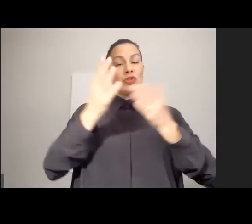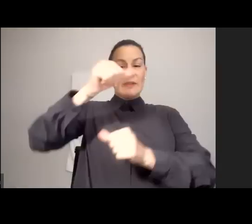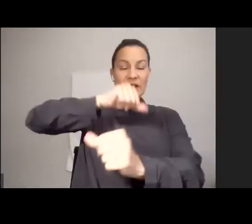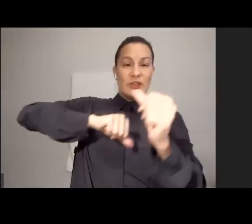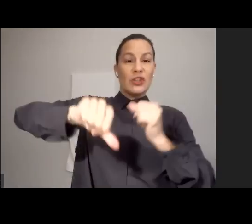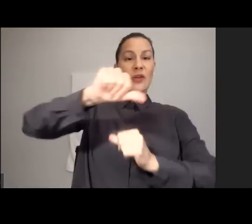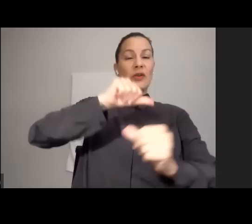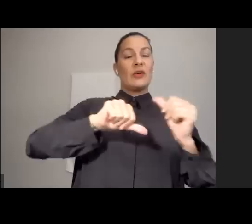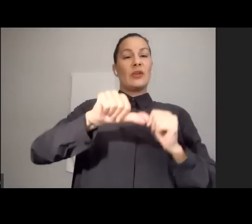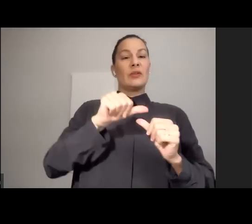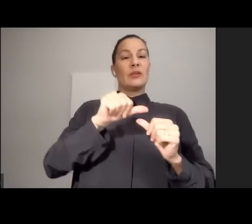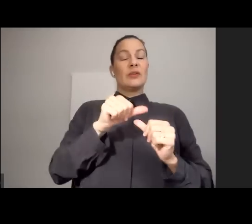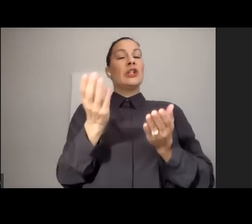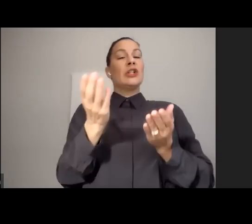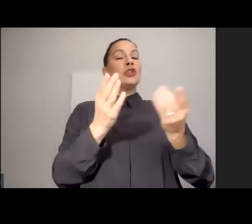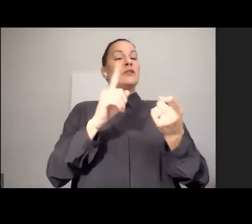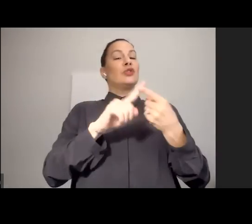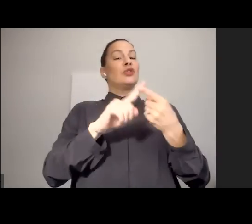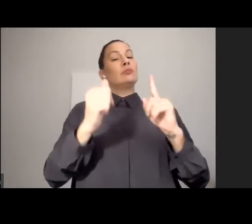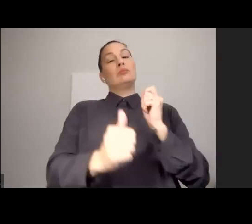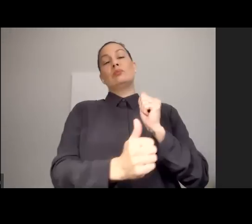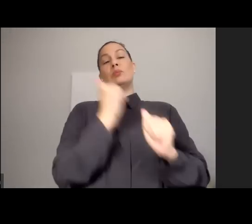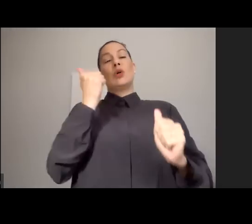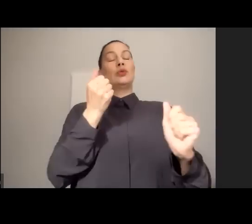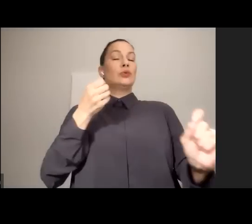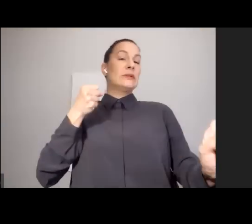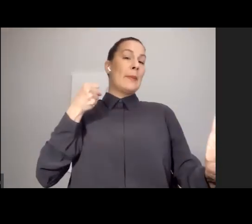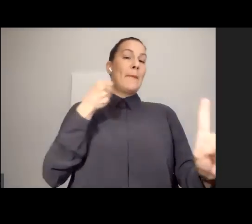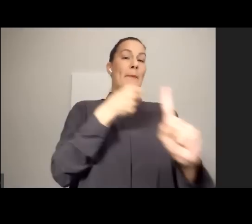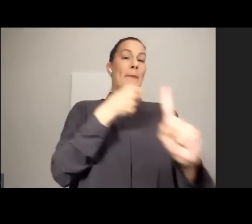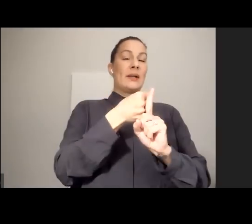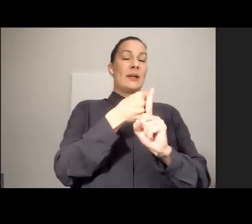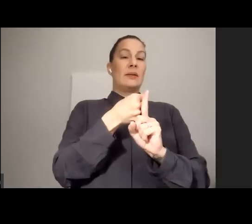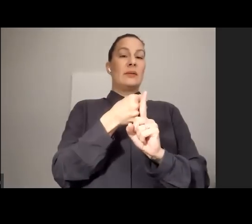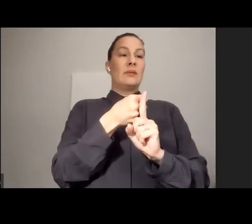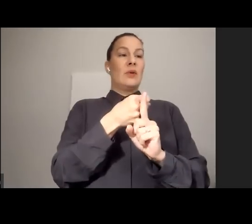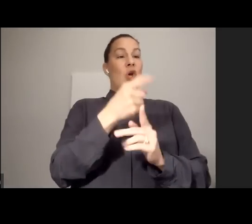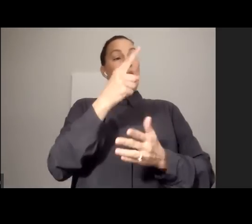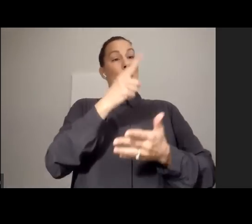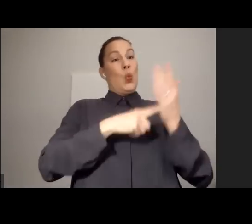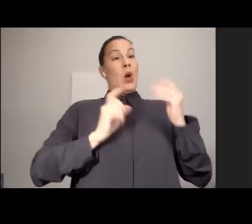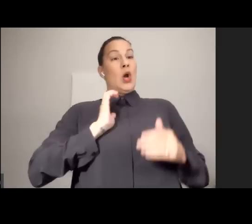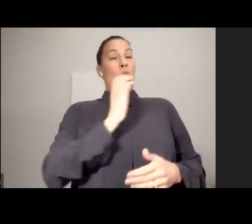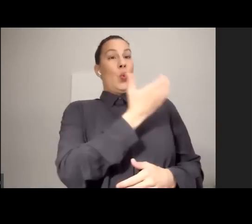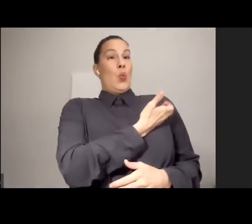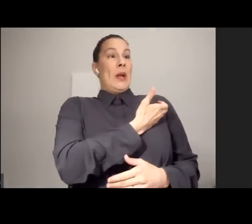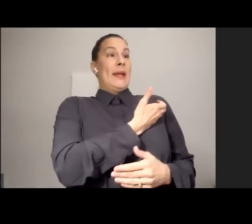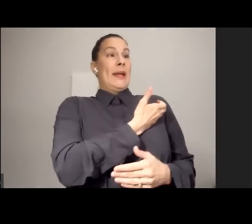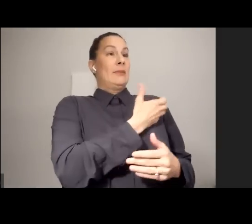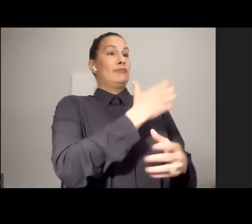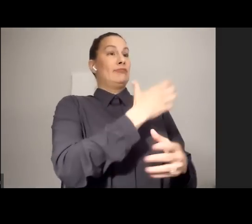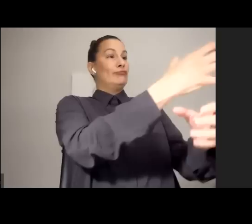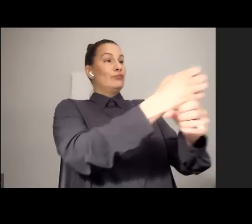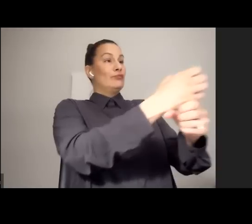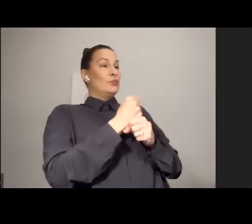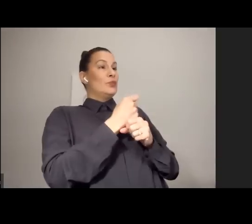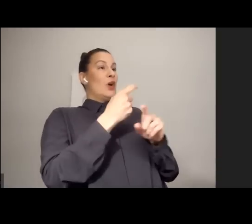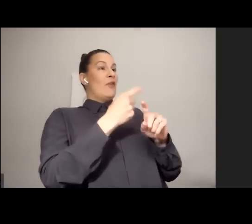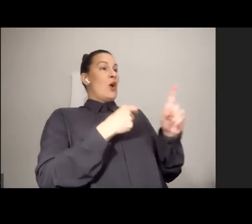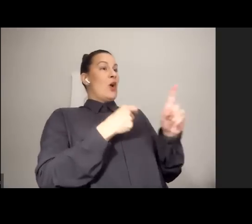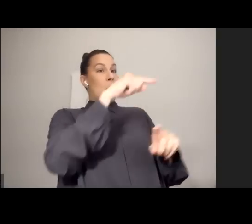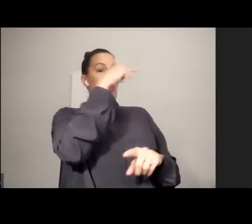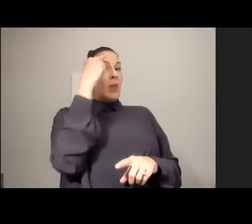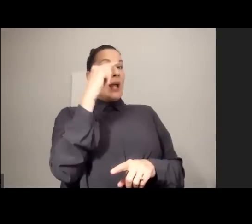to the most impacted among us, in service of what has been handed down to us by Black trans women and migrant workers, in service